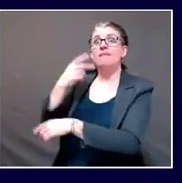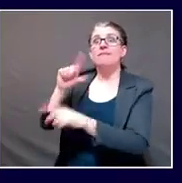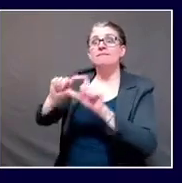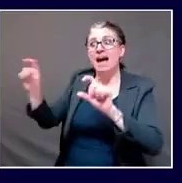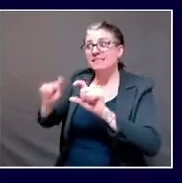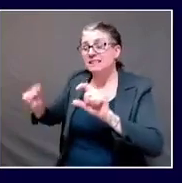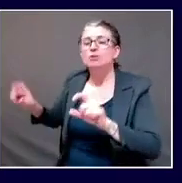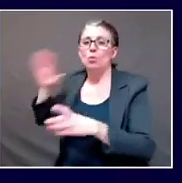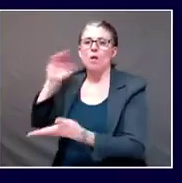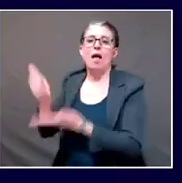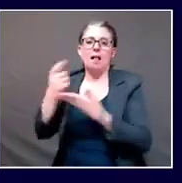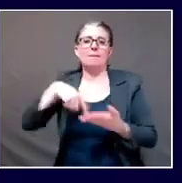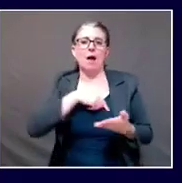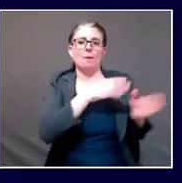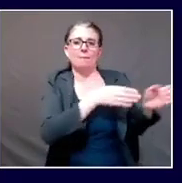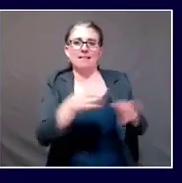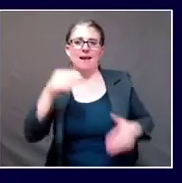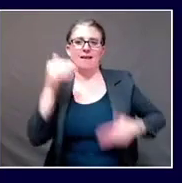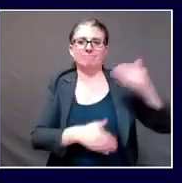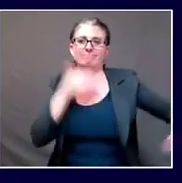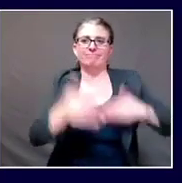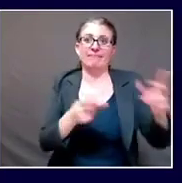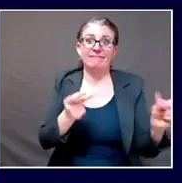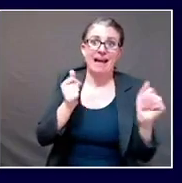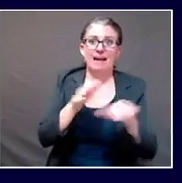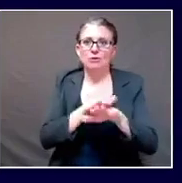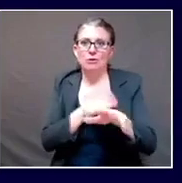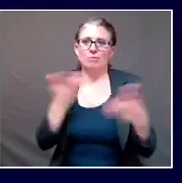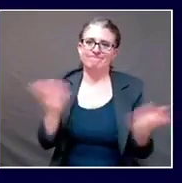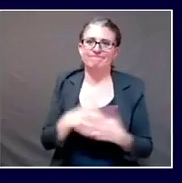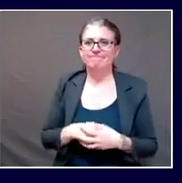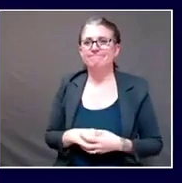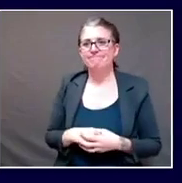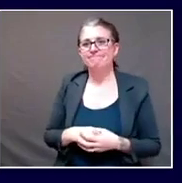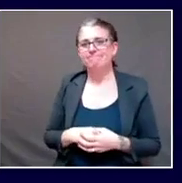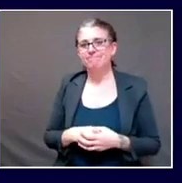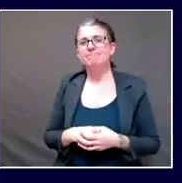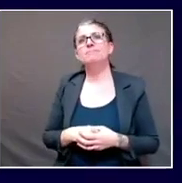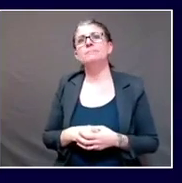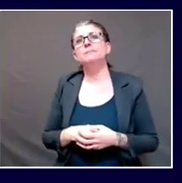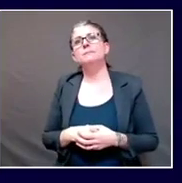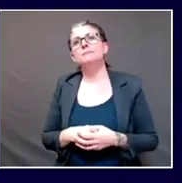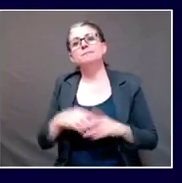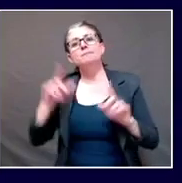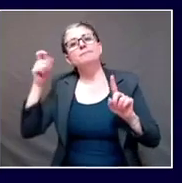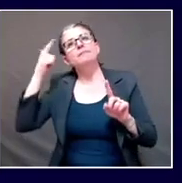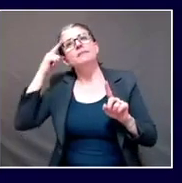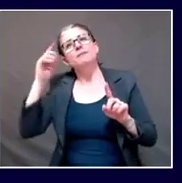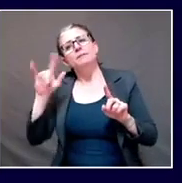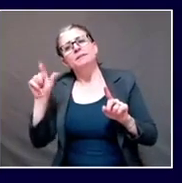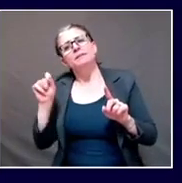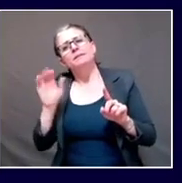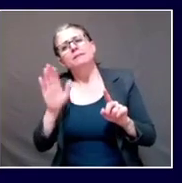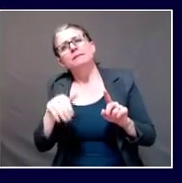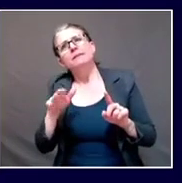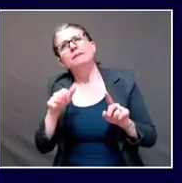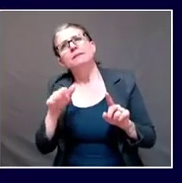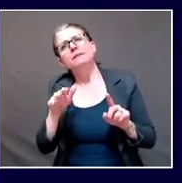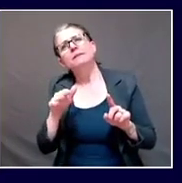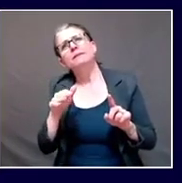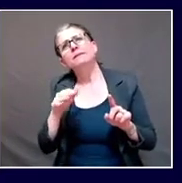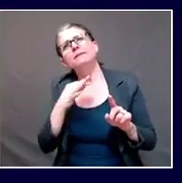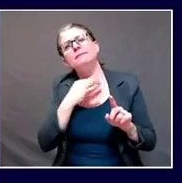I think it's probably fair to say that 2020 has been a challenging year for a lot of people in Maine with the virus and a lot of other issues going on.